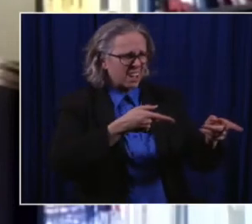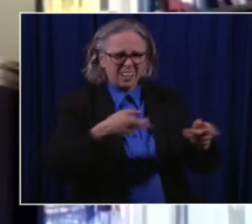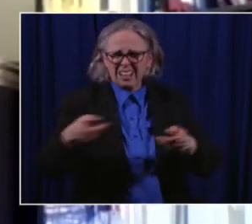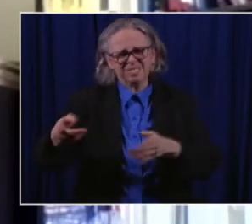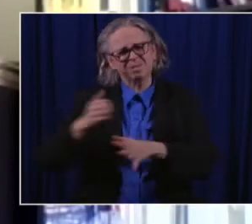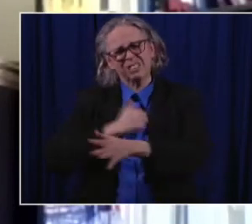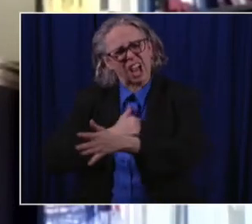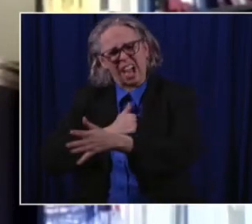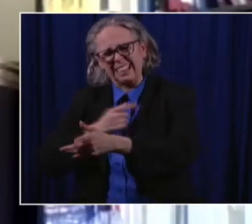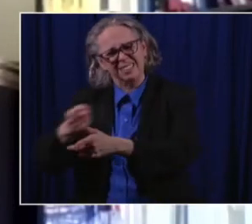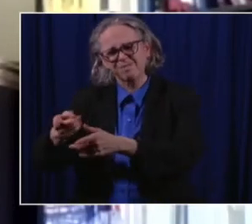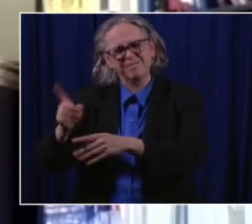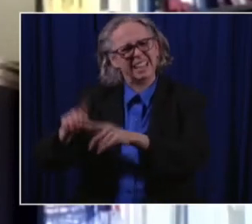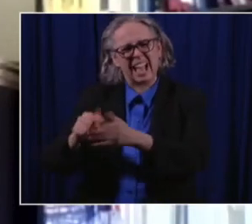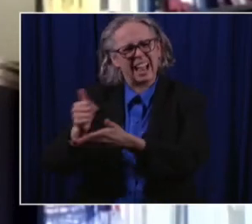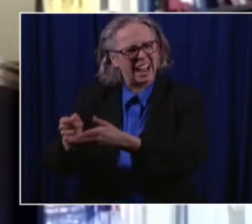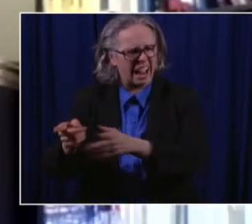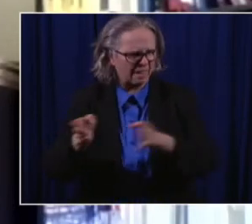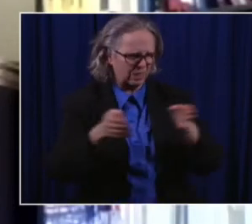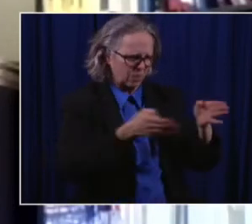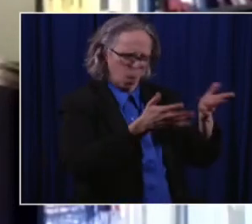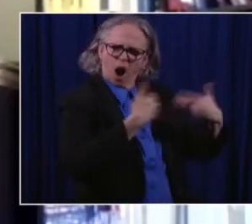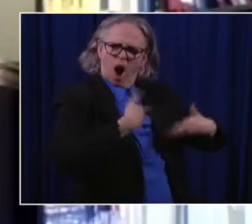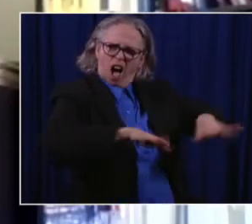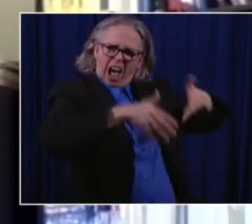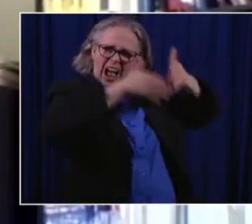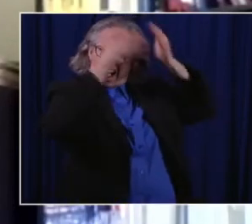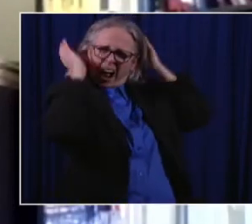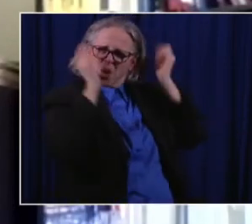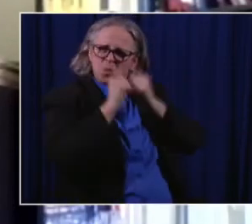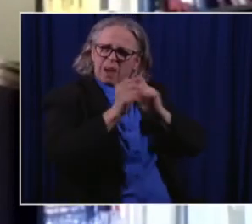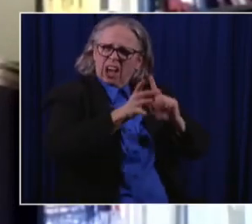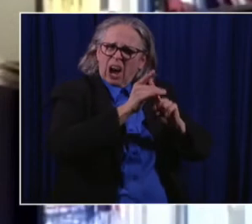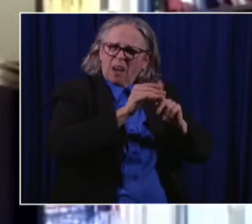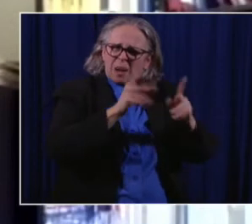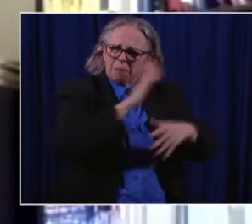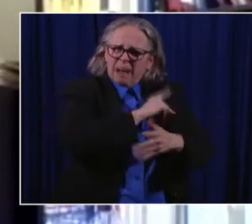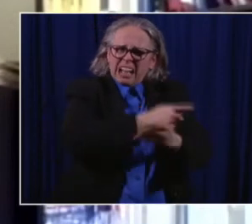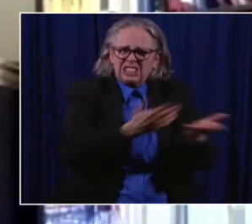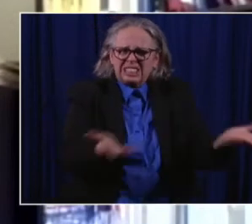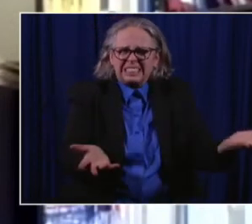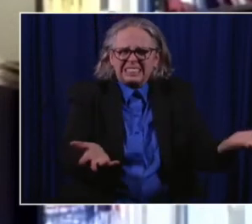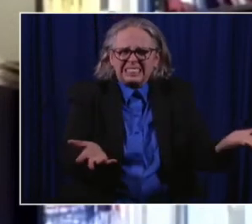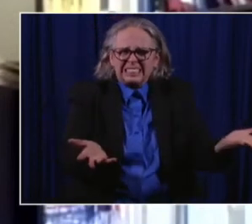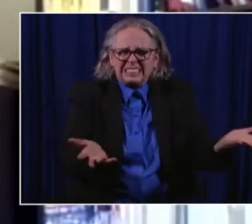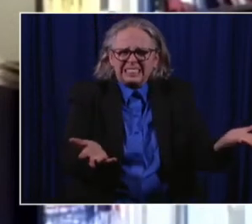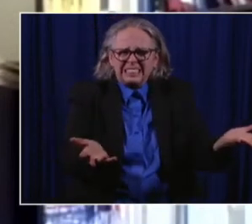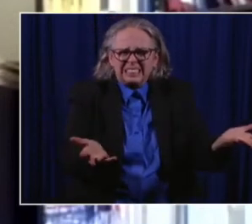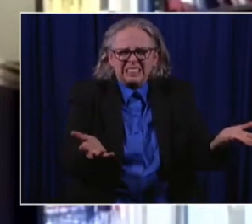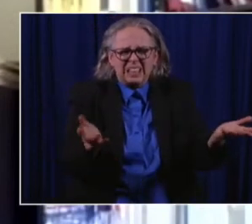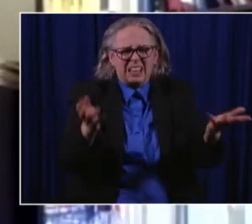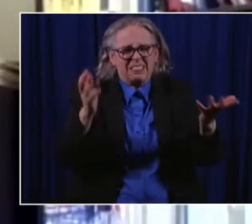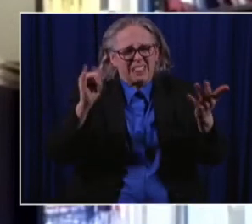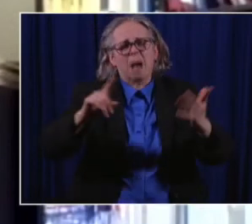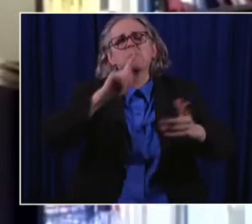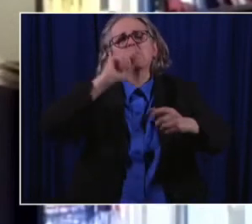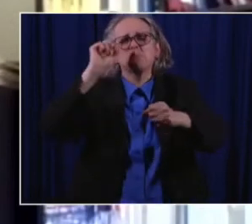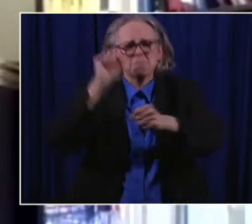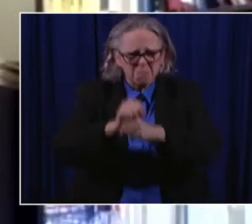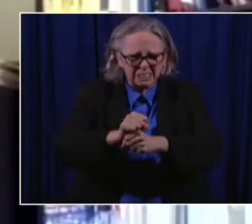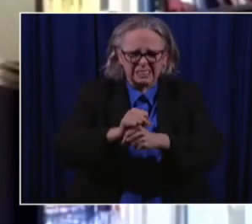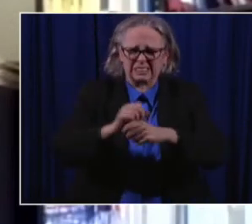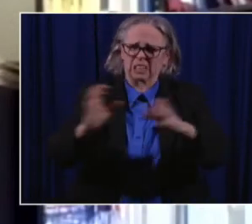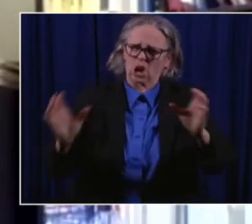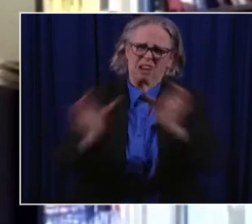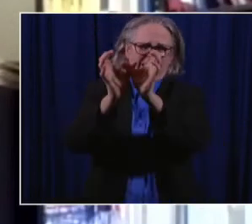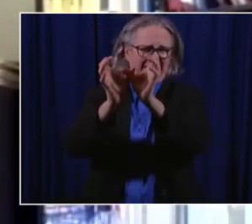nurses are being overwhelmed with patients with COVID. Coronavirus is running rampant in our state right now. The curve of cases has been going straight